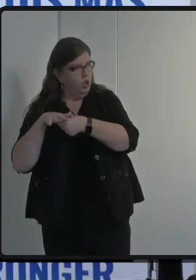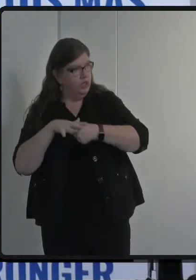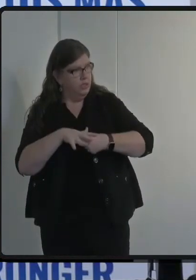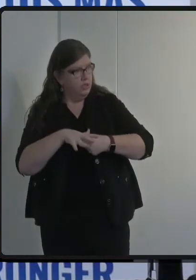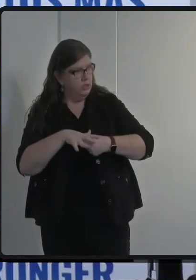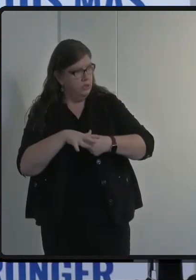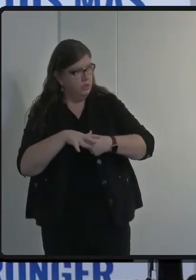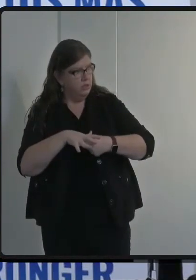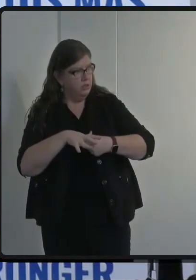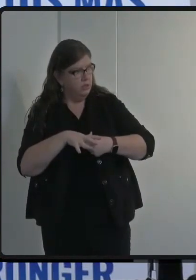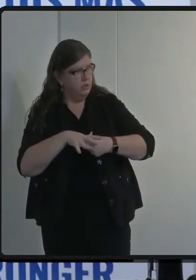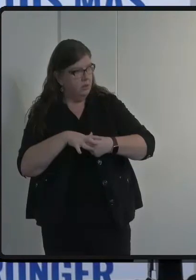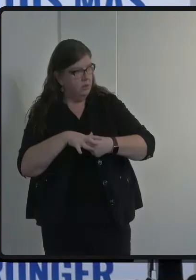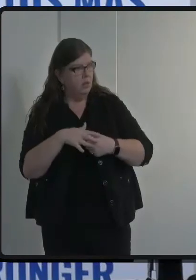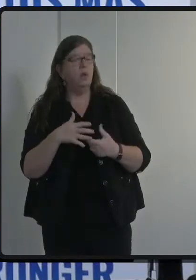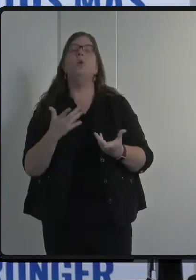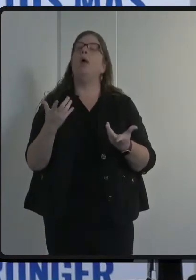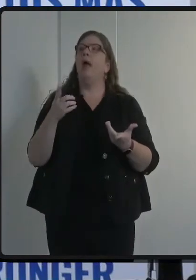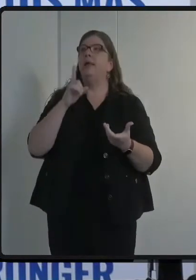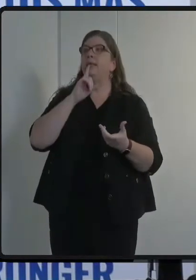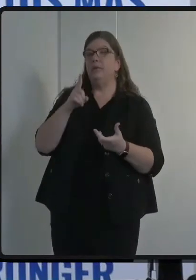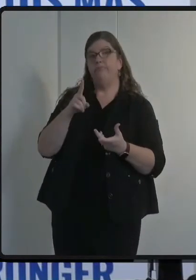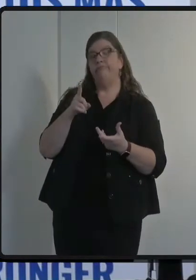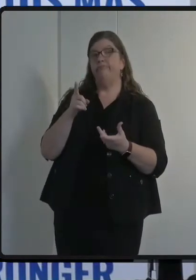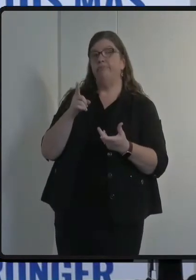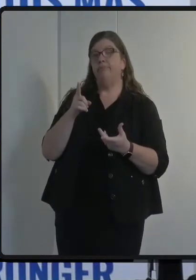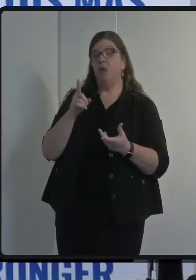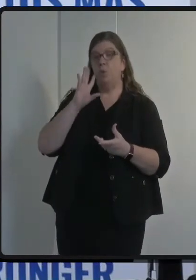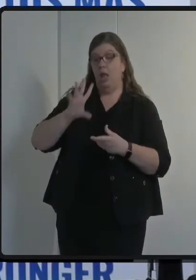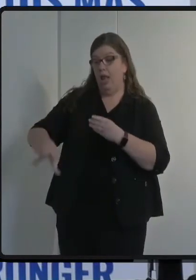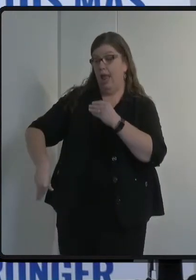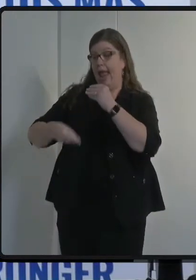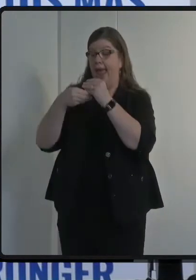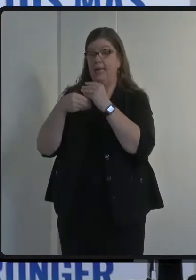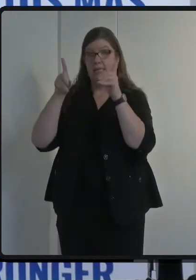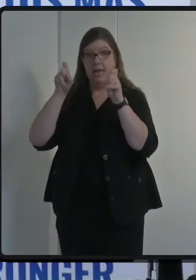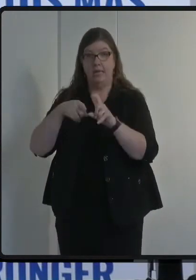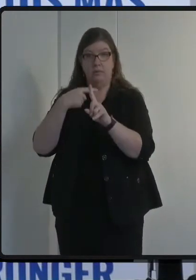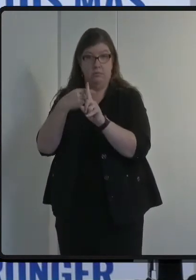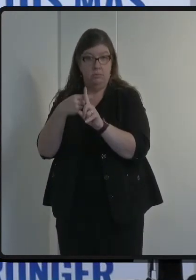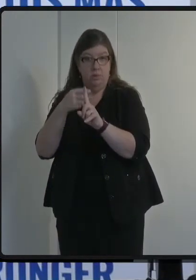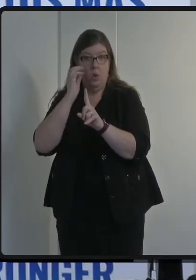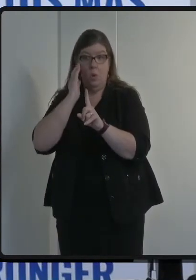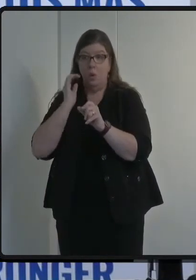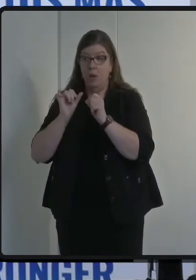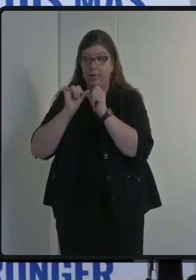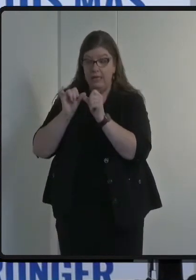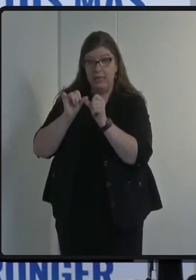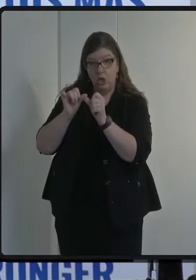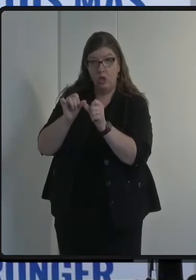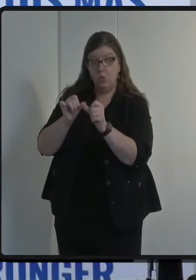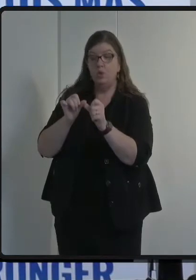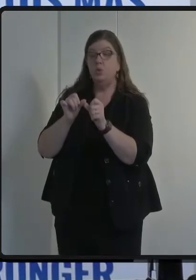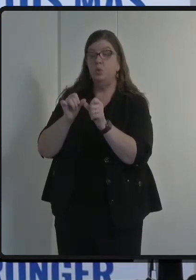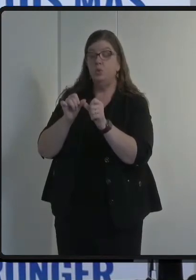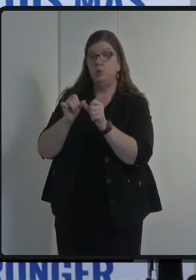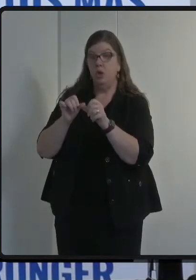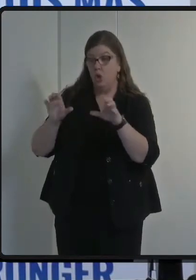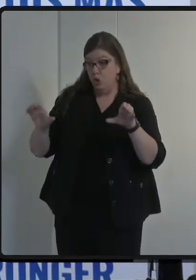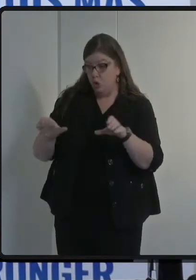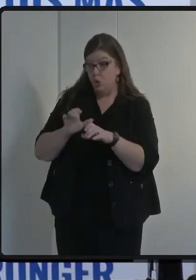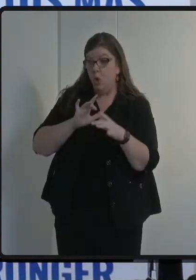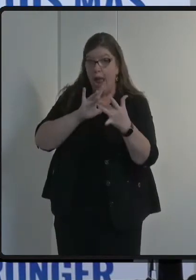as the pandemic goes? So it is an aggregate testing positivity rate. So we will continue to do